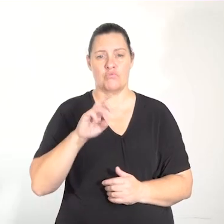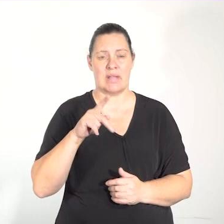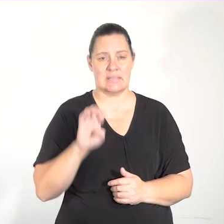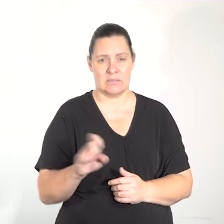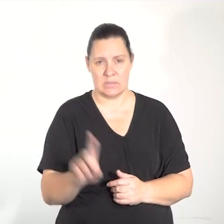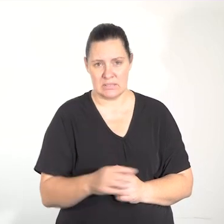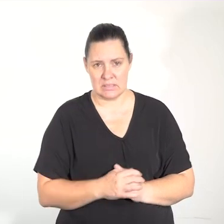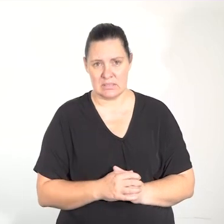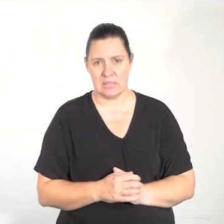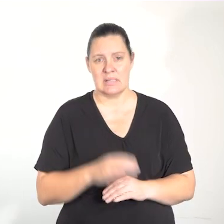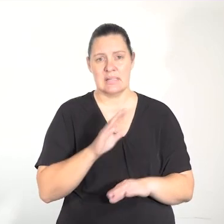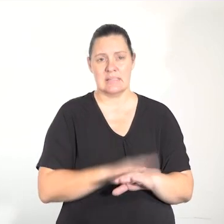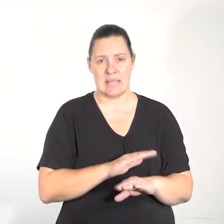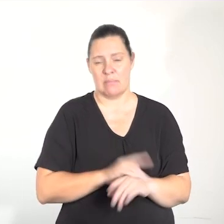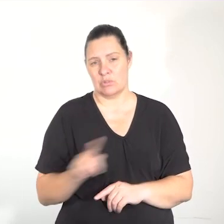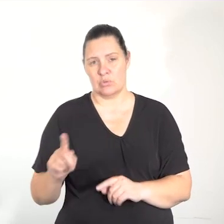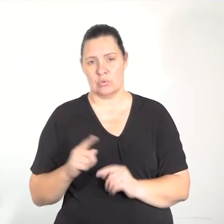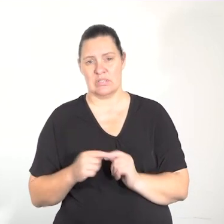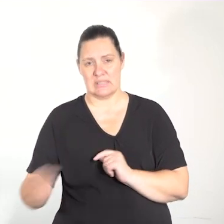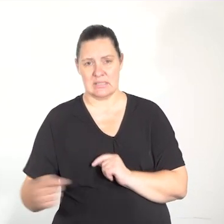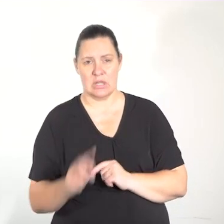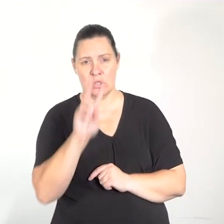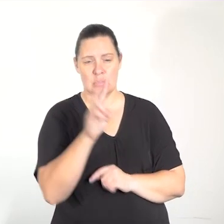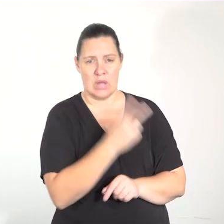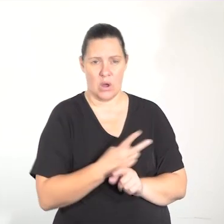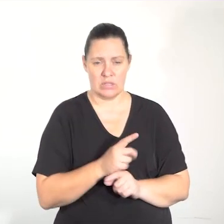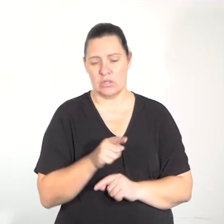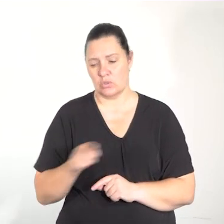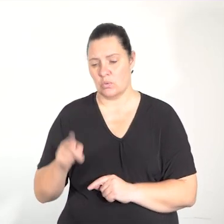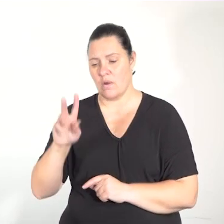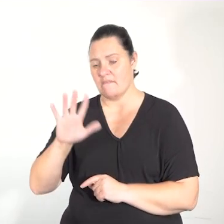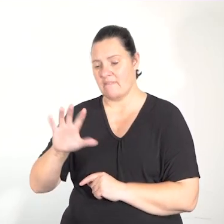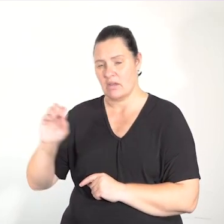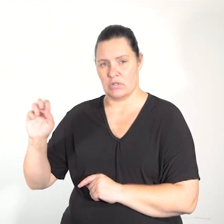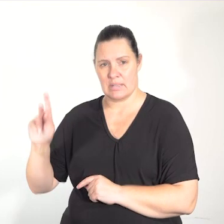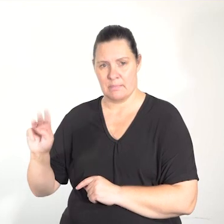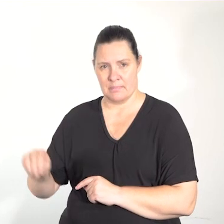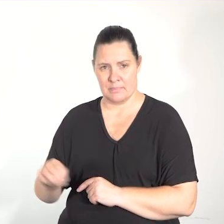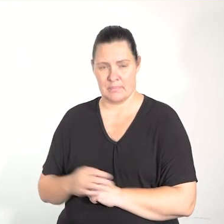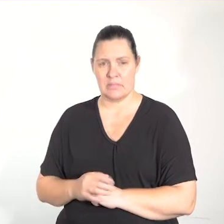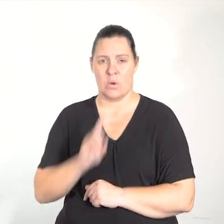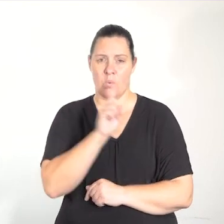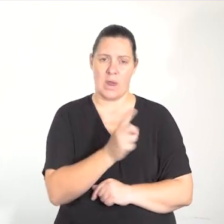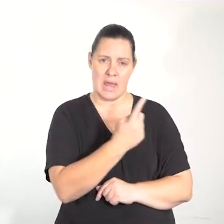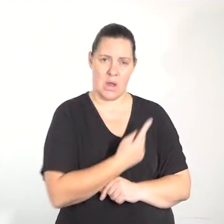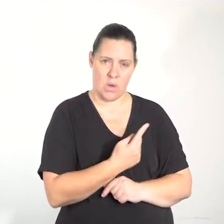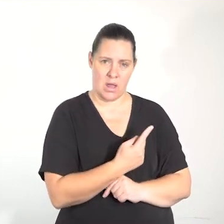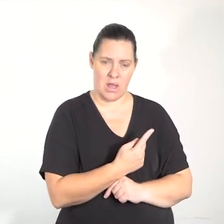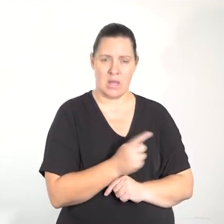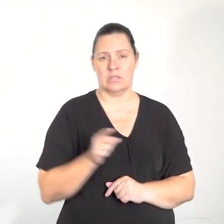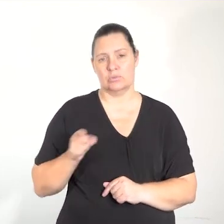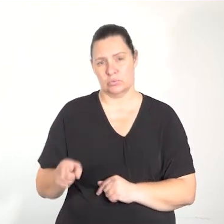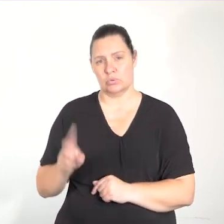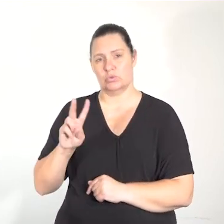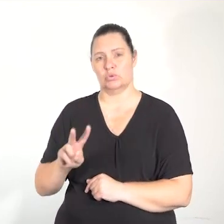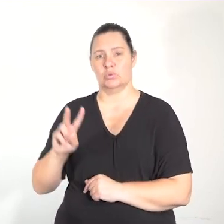rate there would be our time is to distance, 2 hours is to 500 kilometers. That is 1 hour